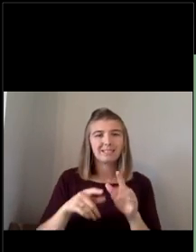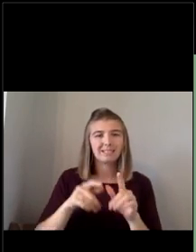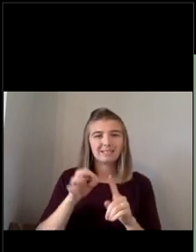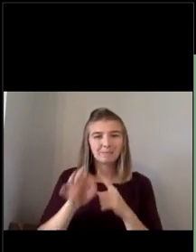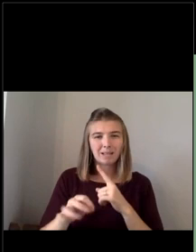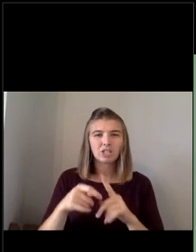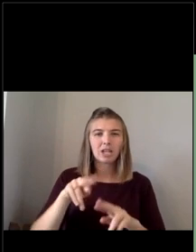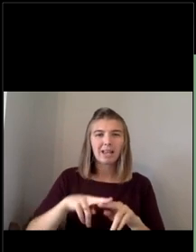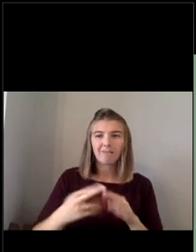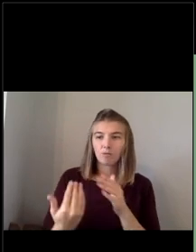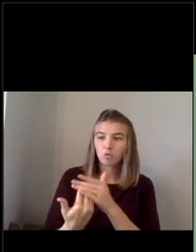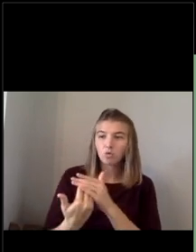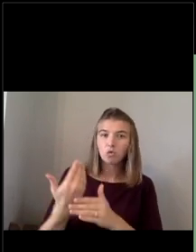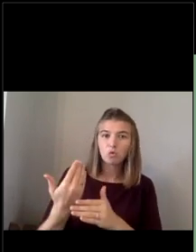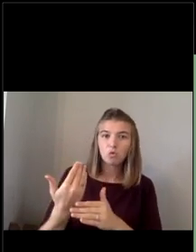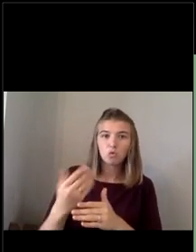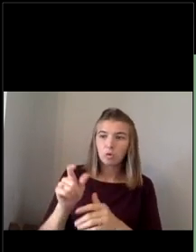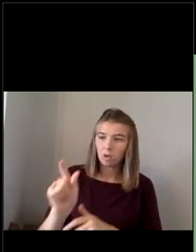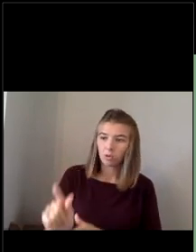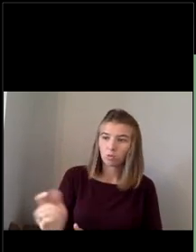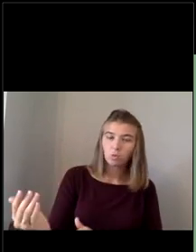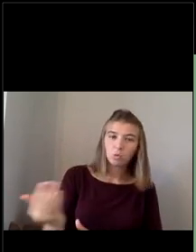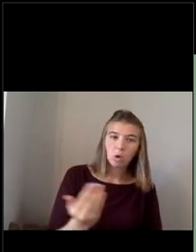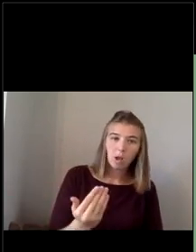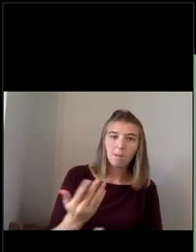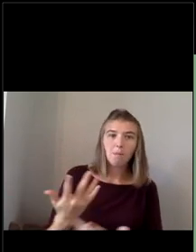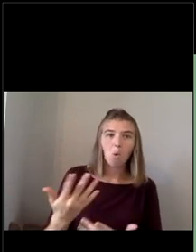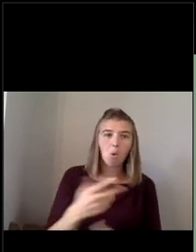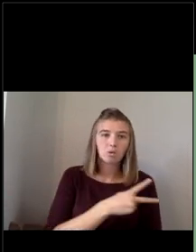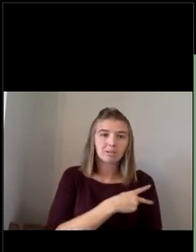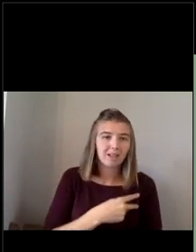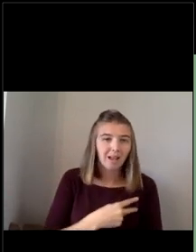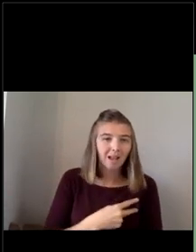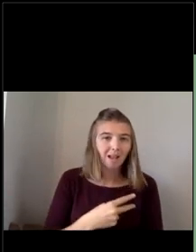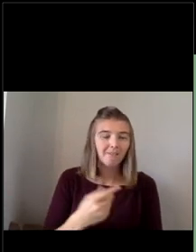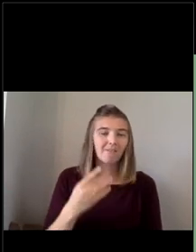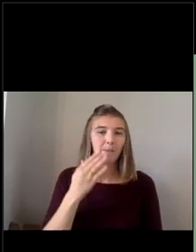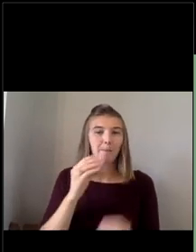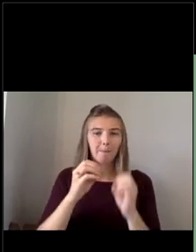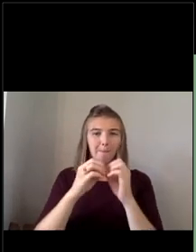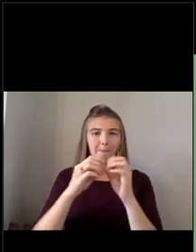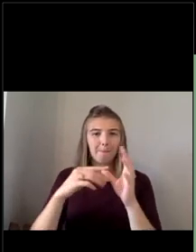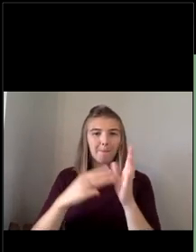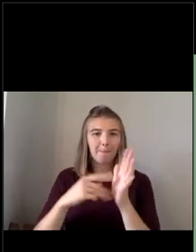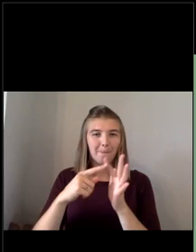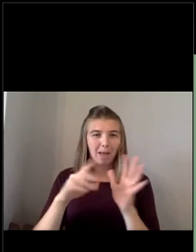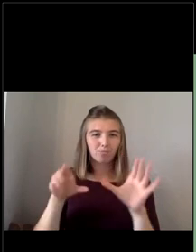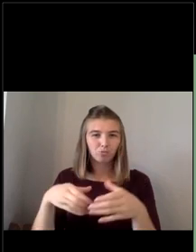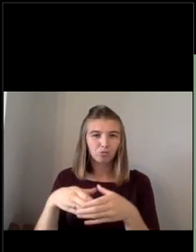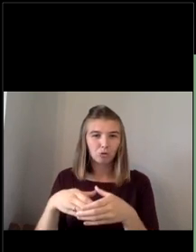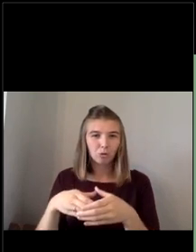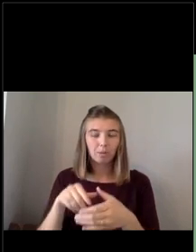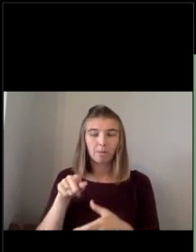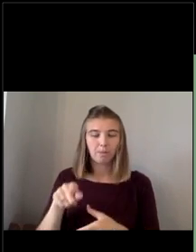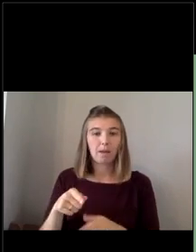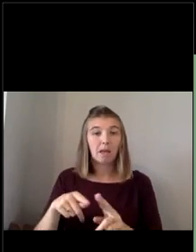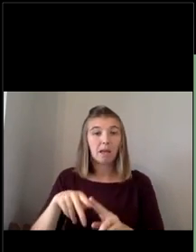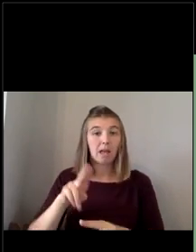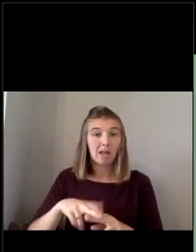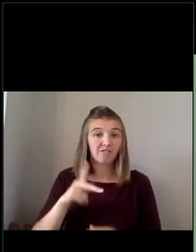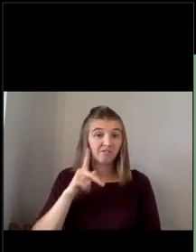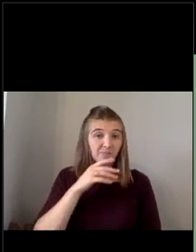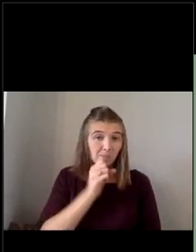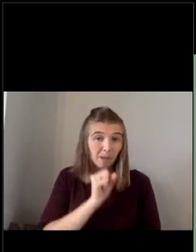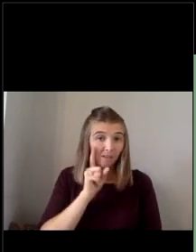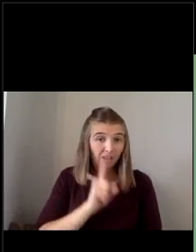BAME academics or students in your institution, actively mentor and support them. If there are fewer women, actively mentor